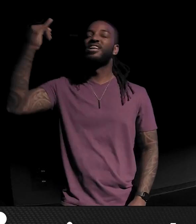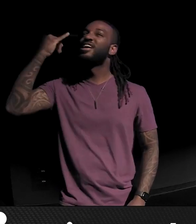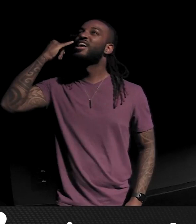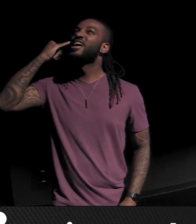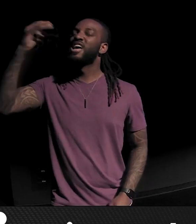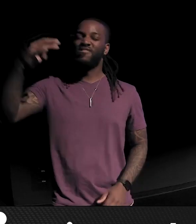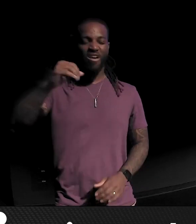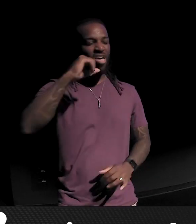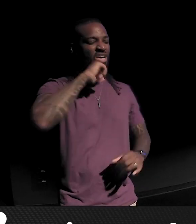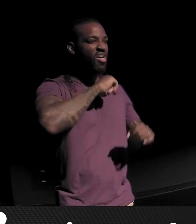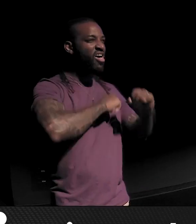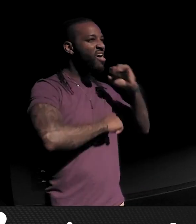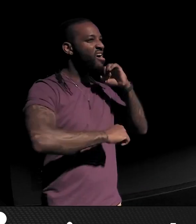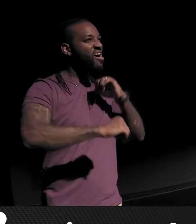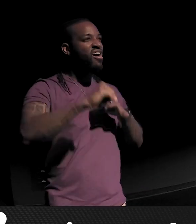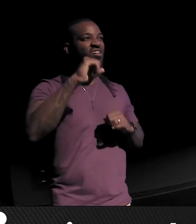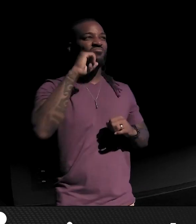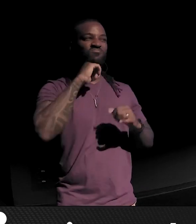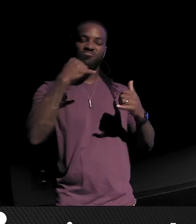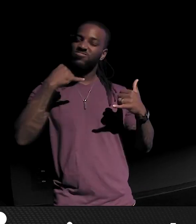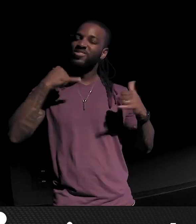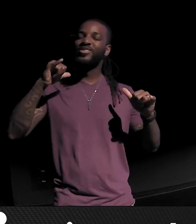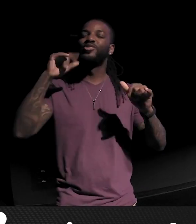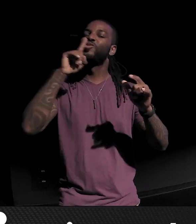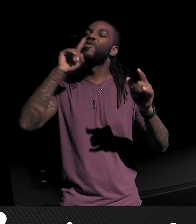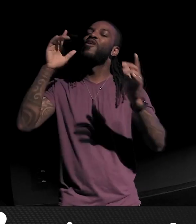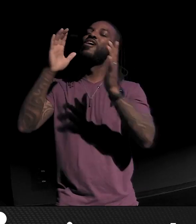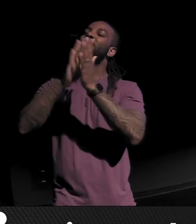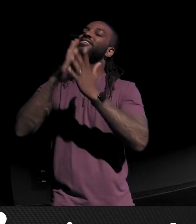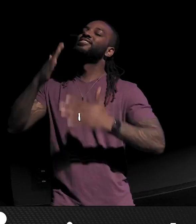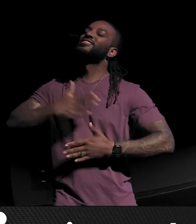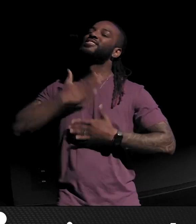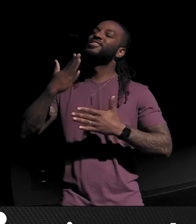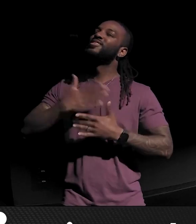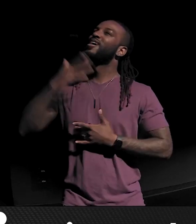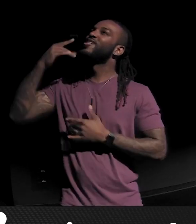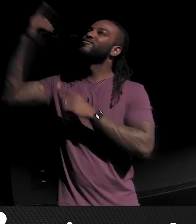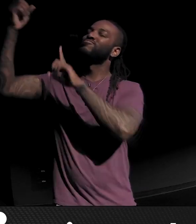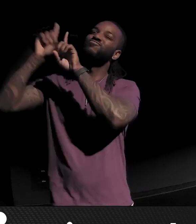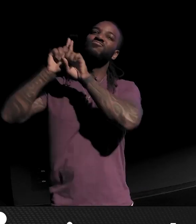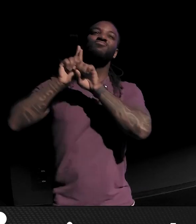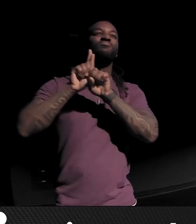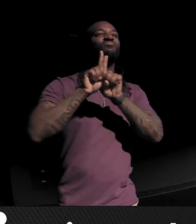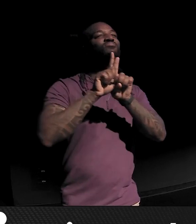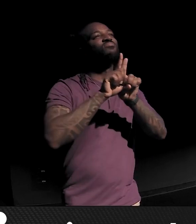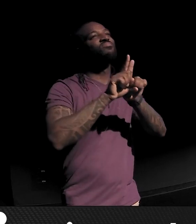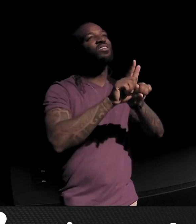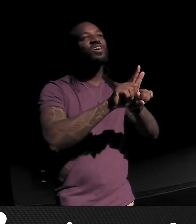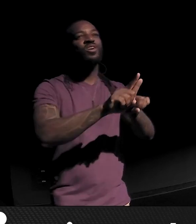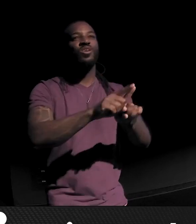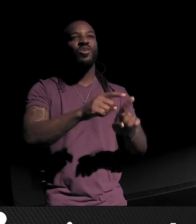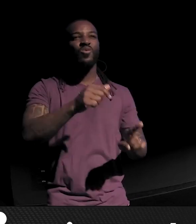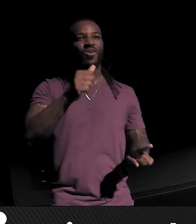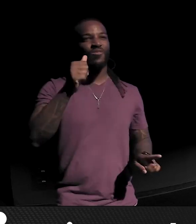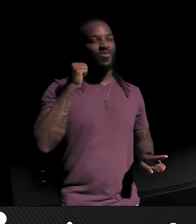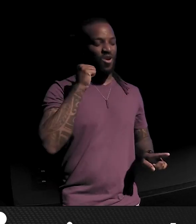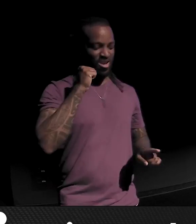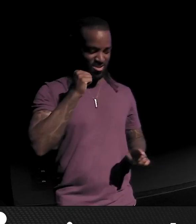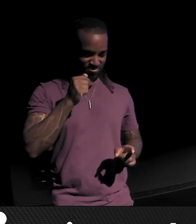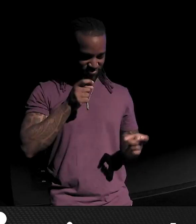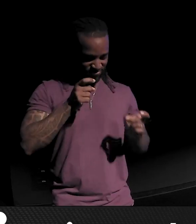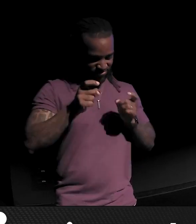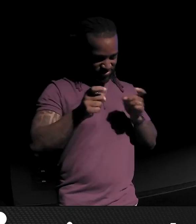me in the fire, I rejoice because you're there too. I won't be formed